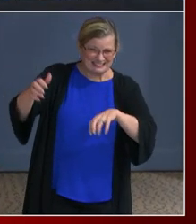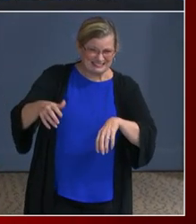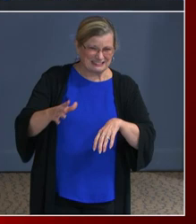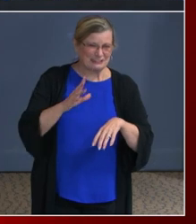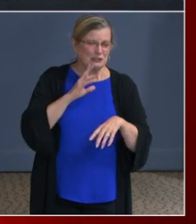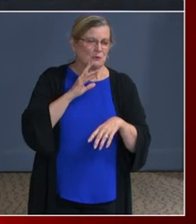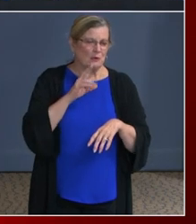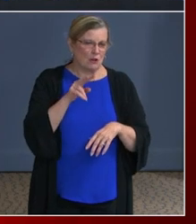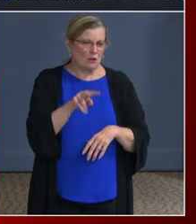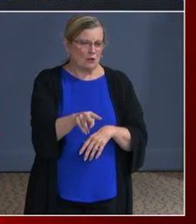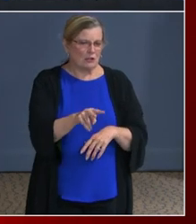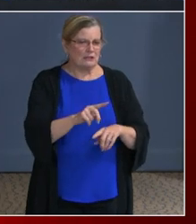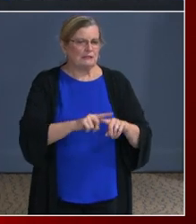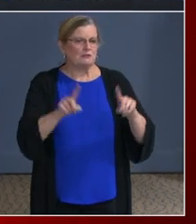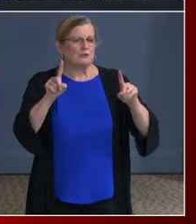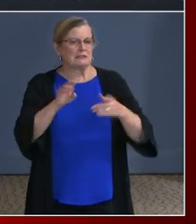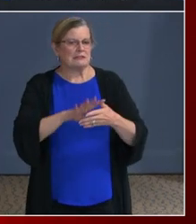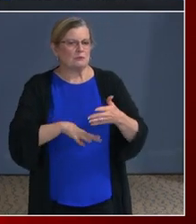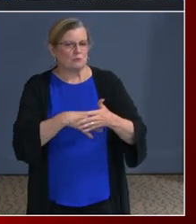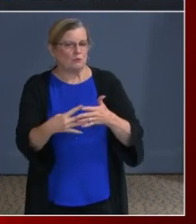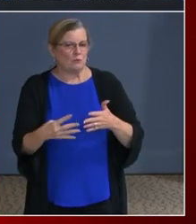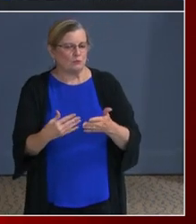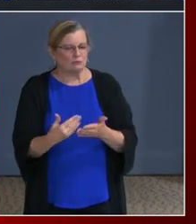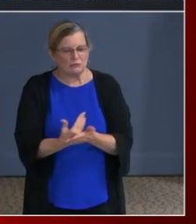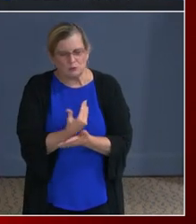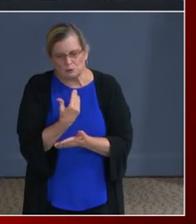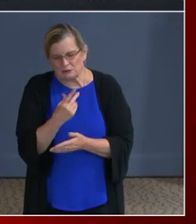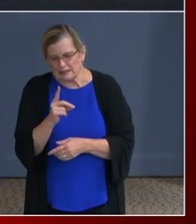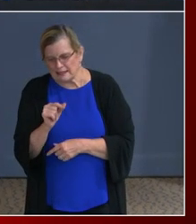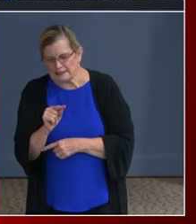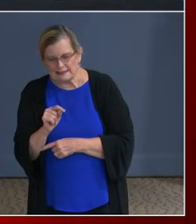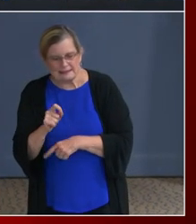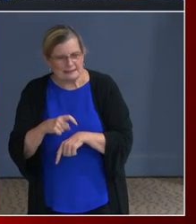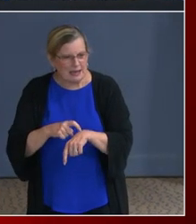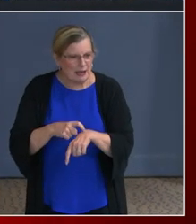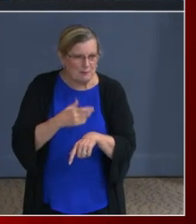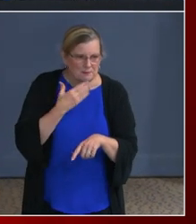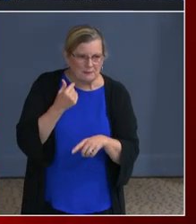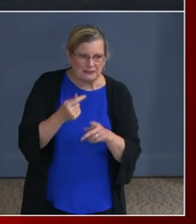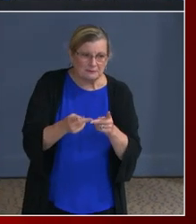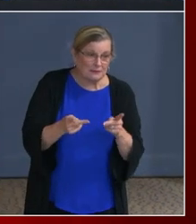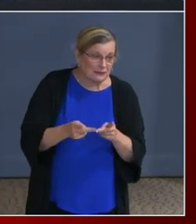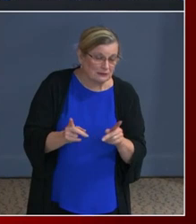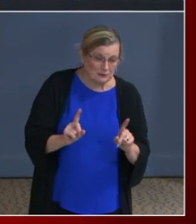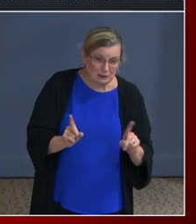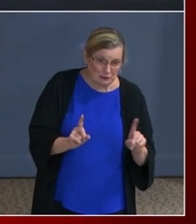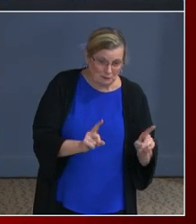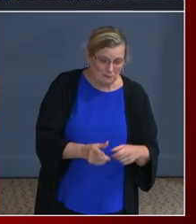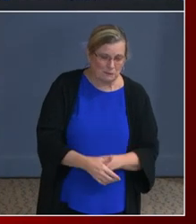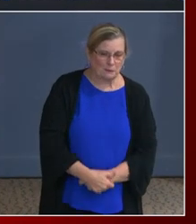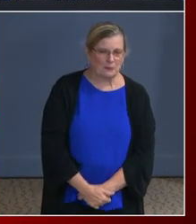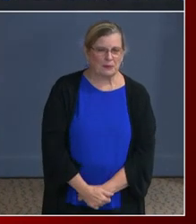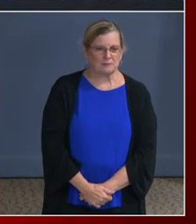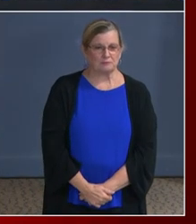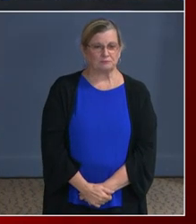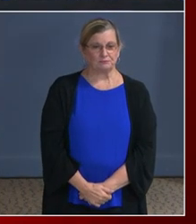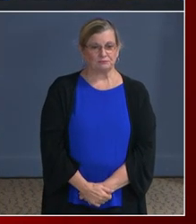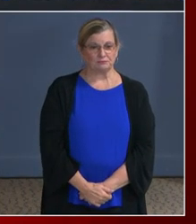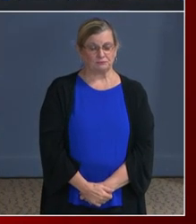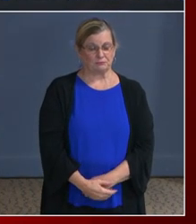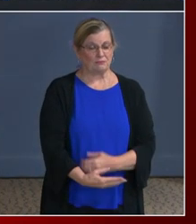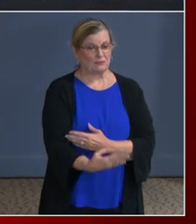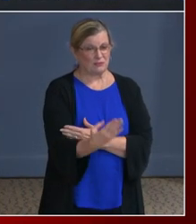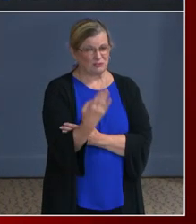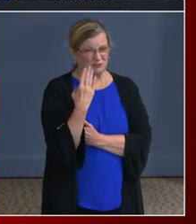coronavirus.dc.gov for updates on testing schedules. This morning, we reported 45